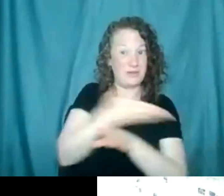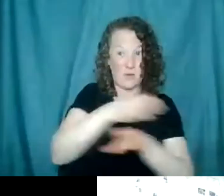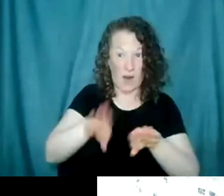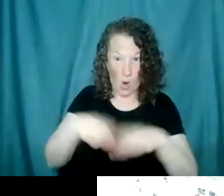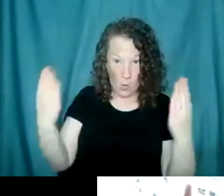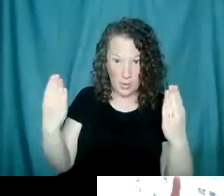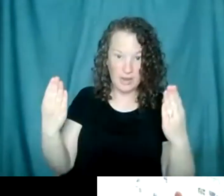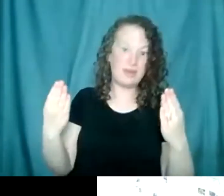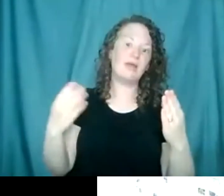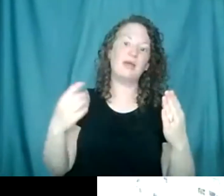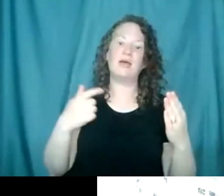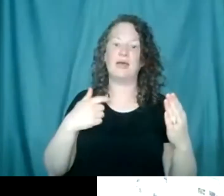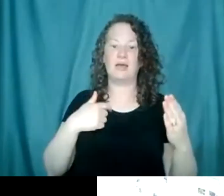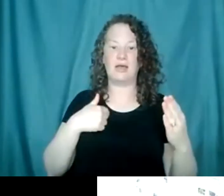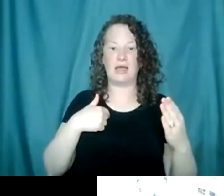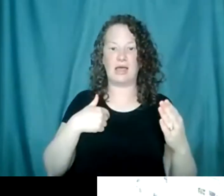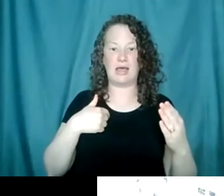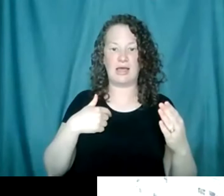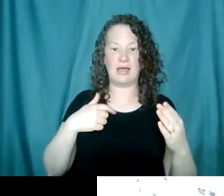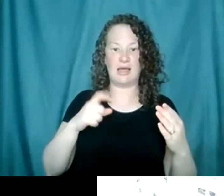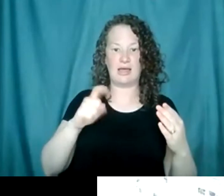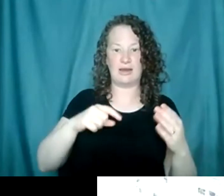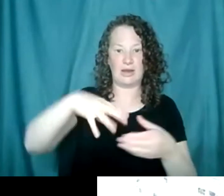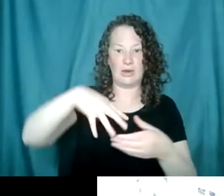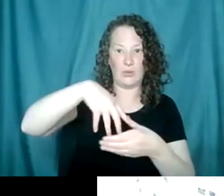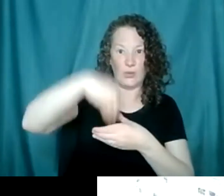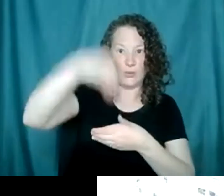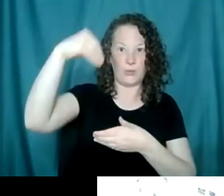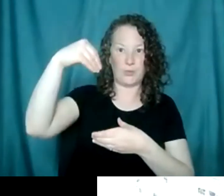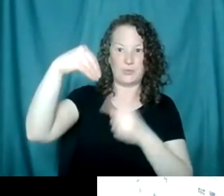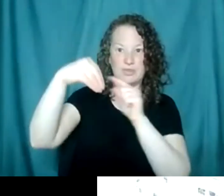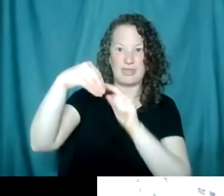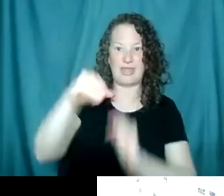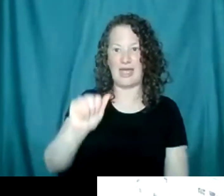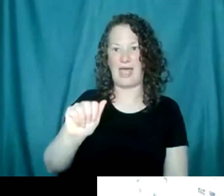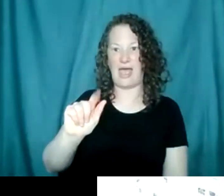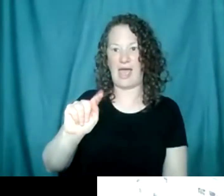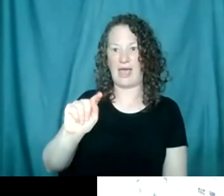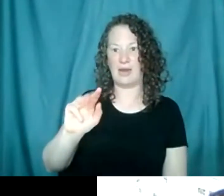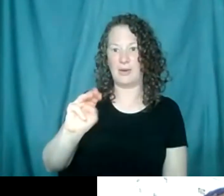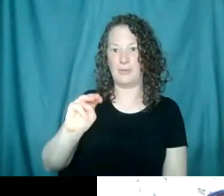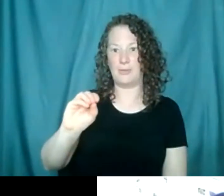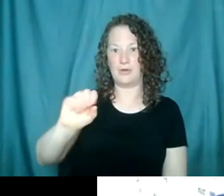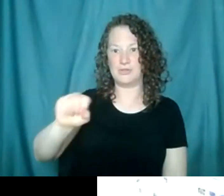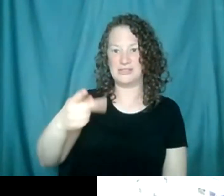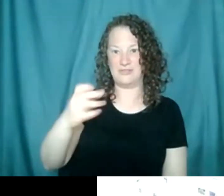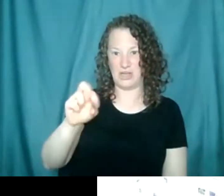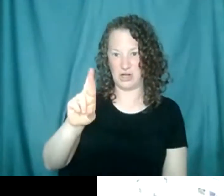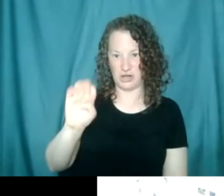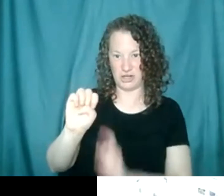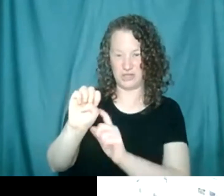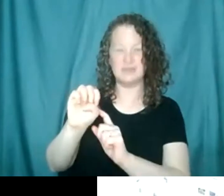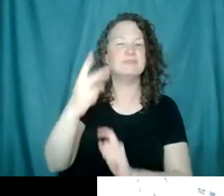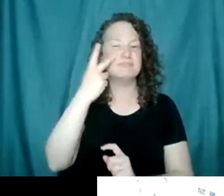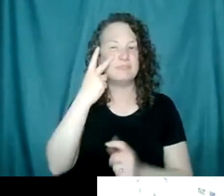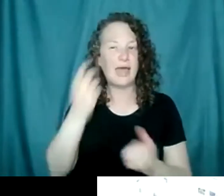pull the atmosphere out of them to know how much carbon in the form of